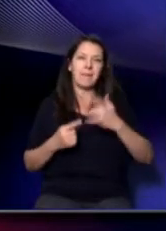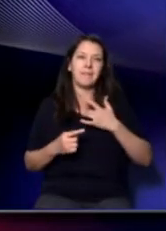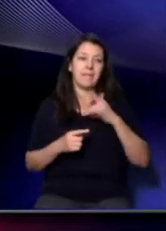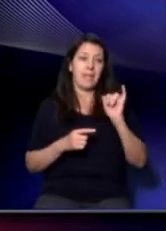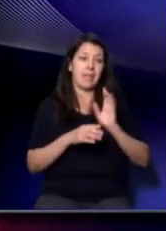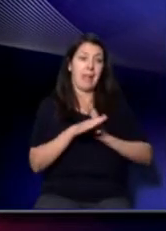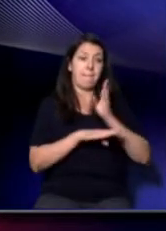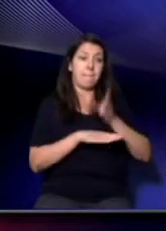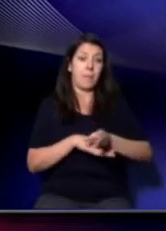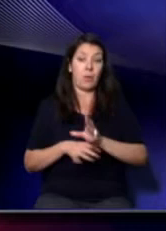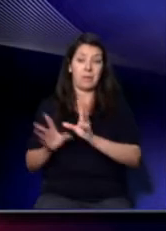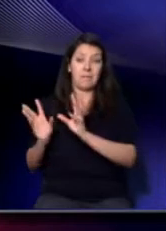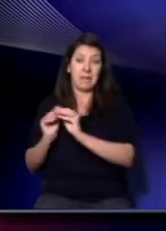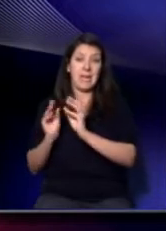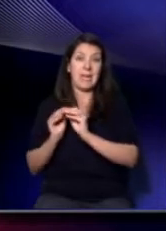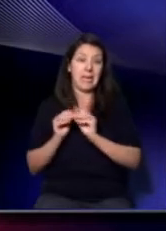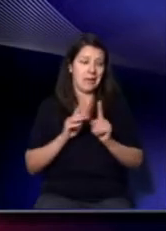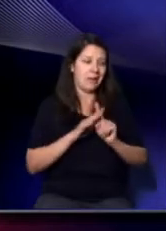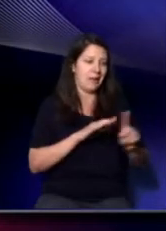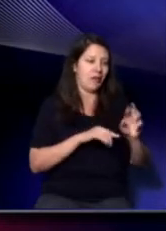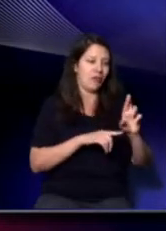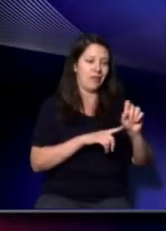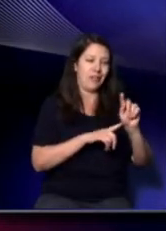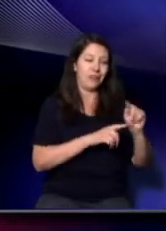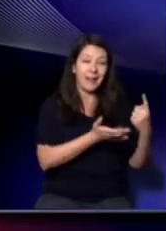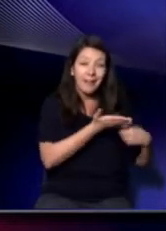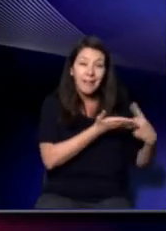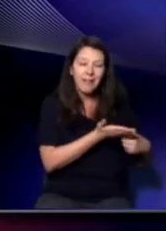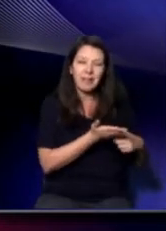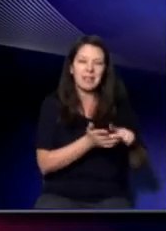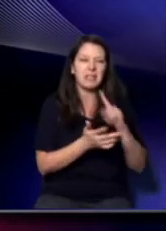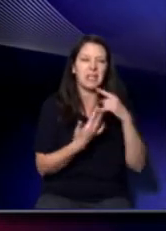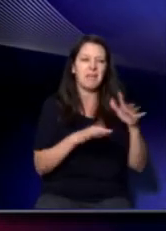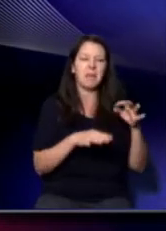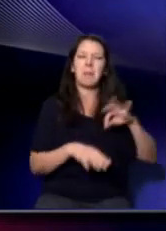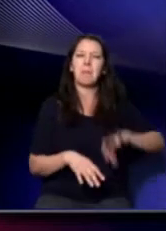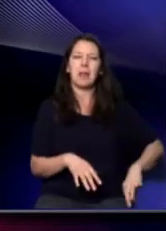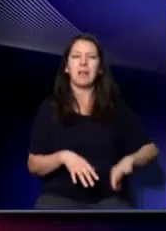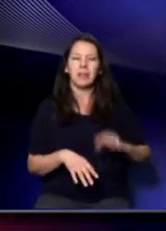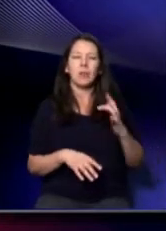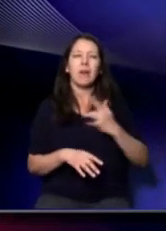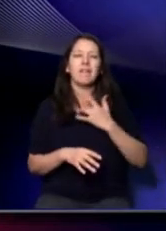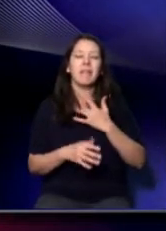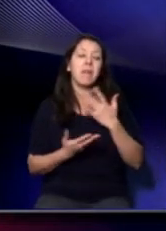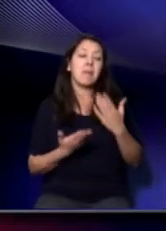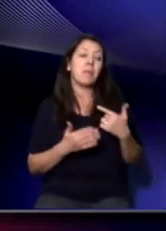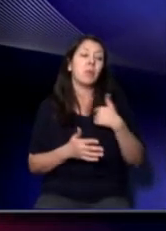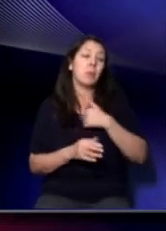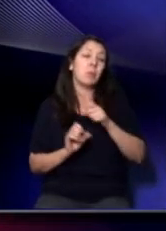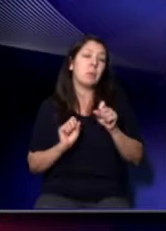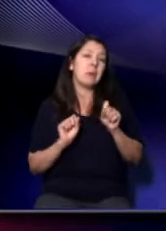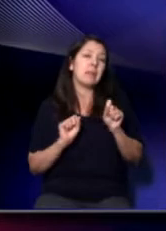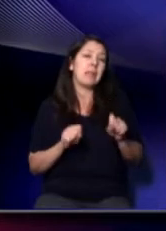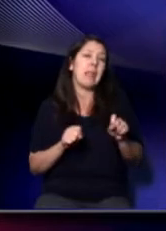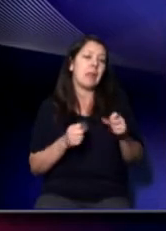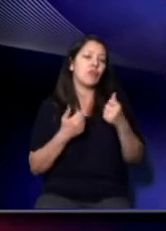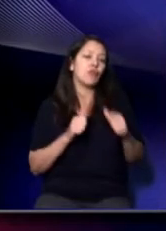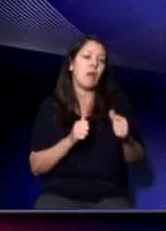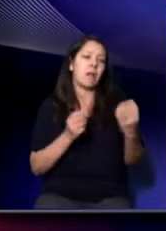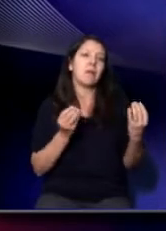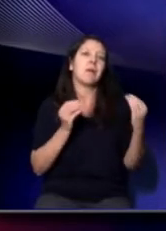worthwhile, and I think there might be some information that we could kind of expand